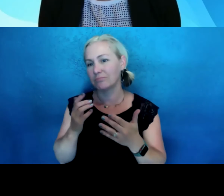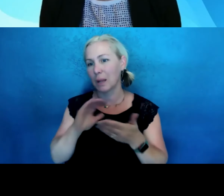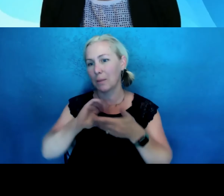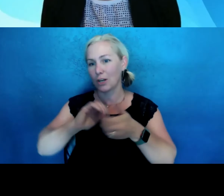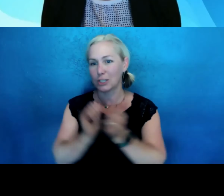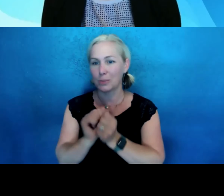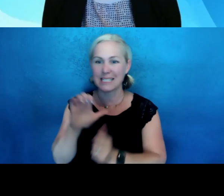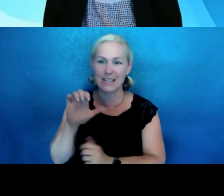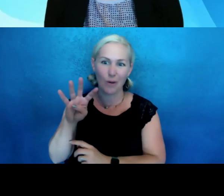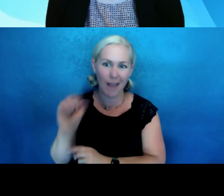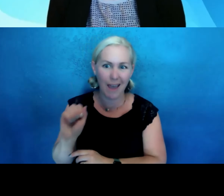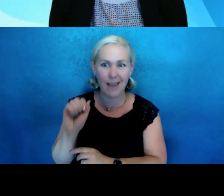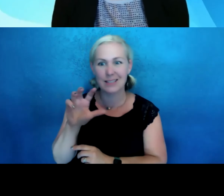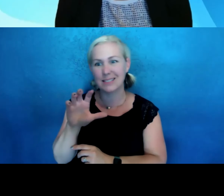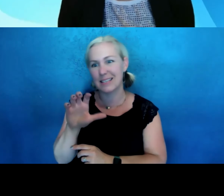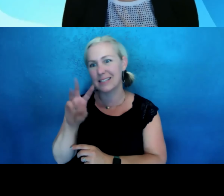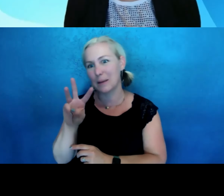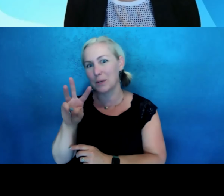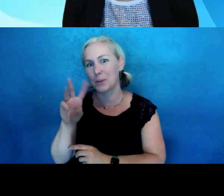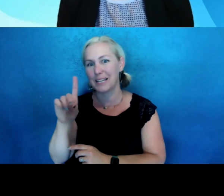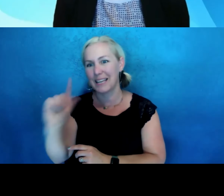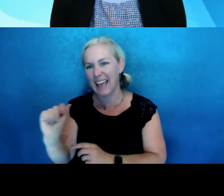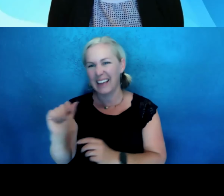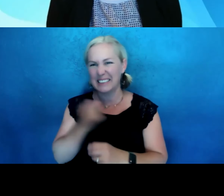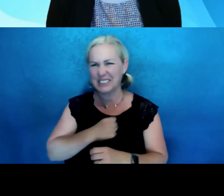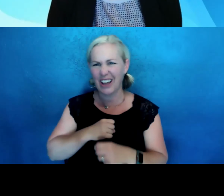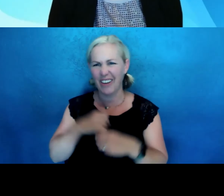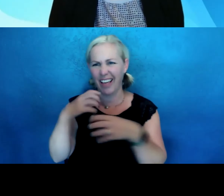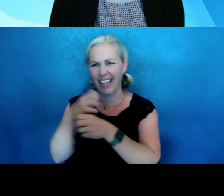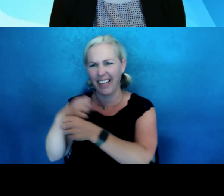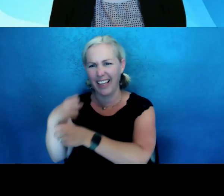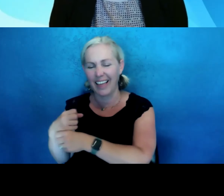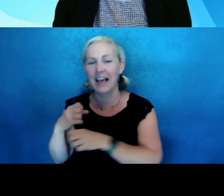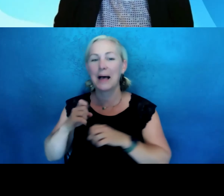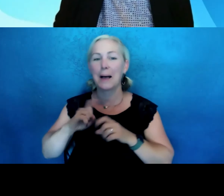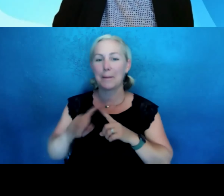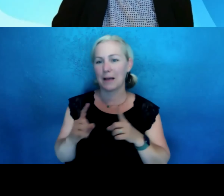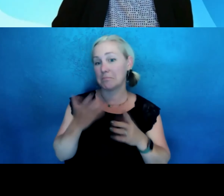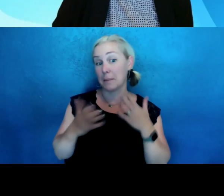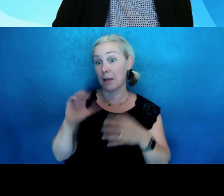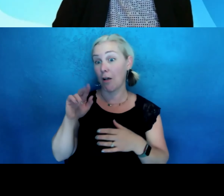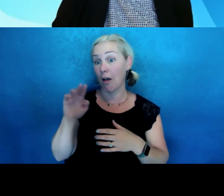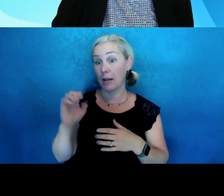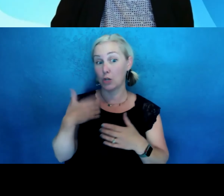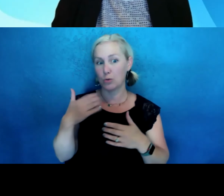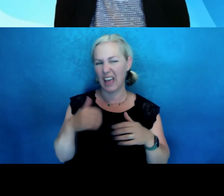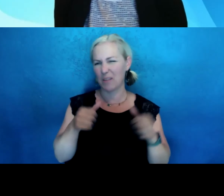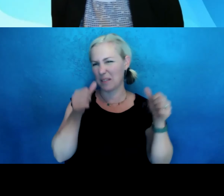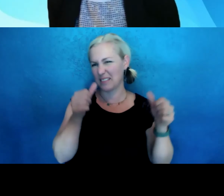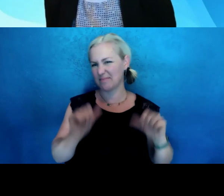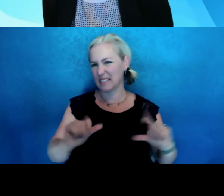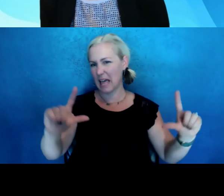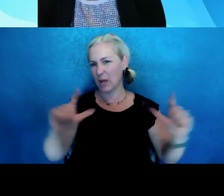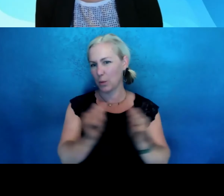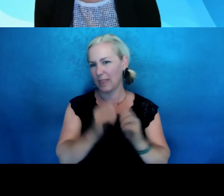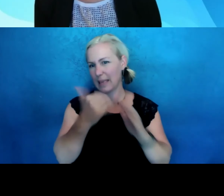and CWDA. Sorry for all the acronyms. But Connie, maybe you can put the slide up with the email. And